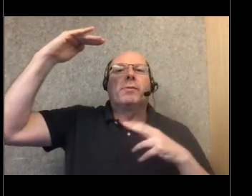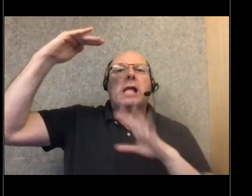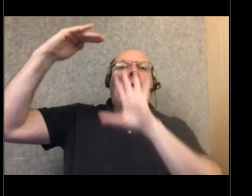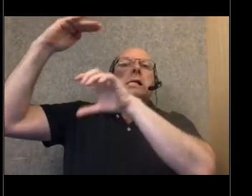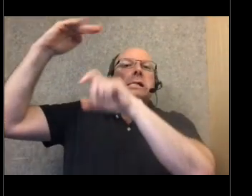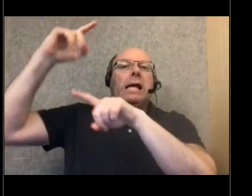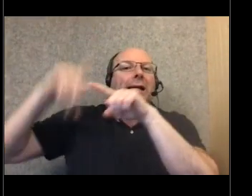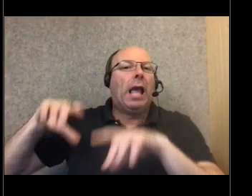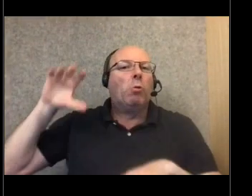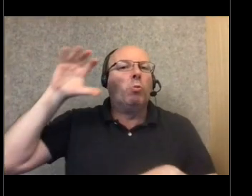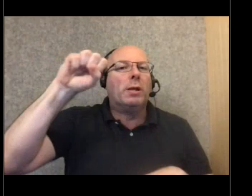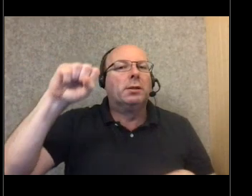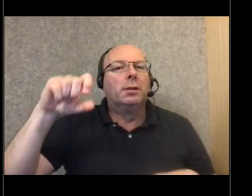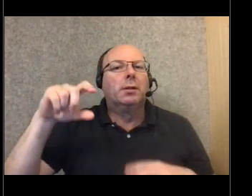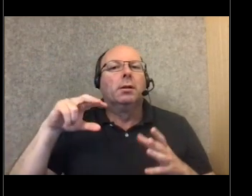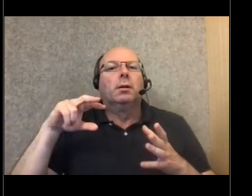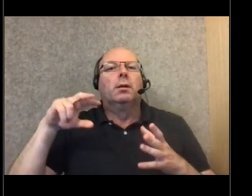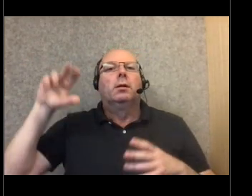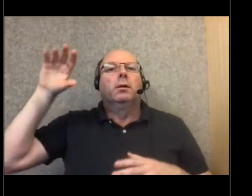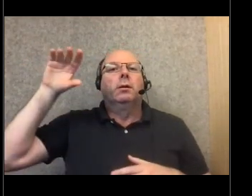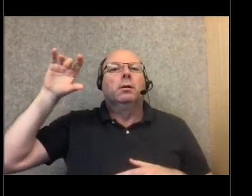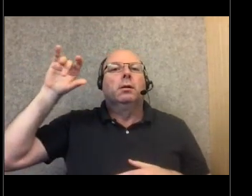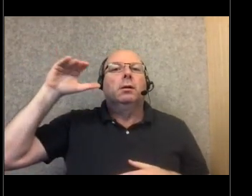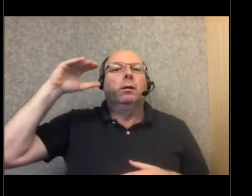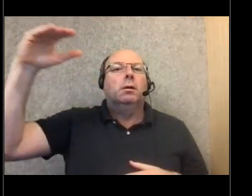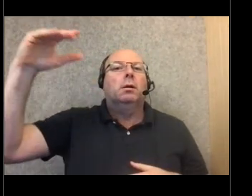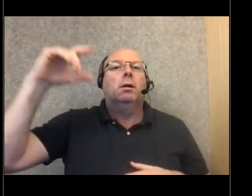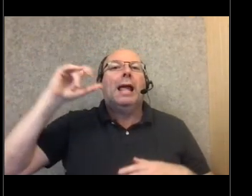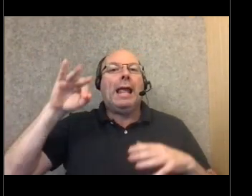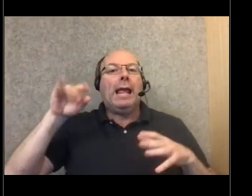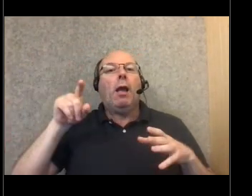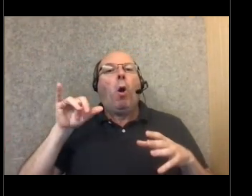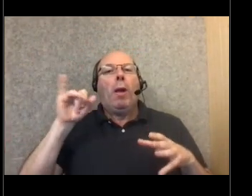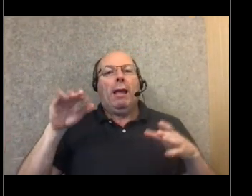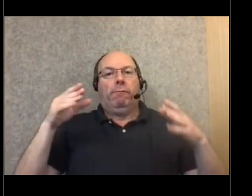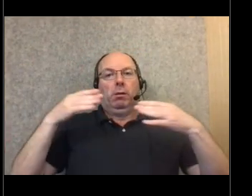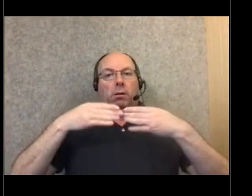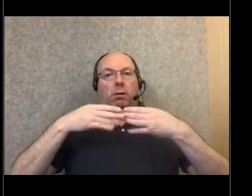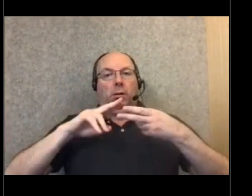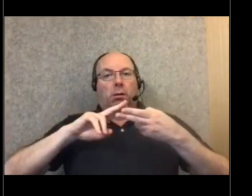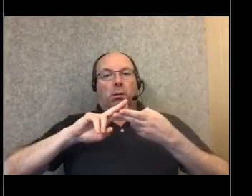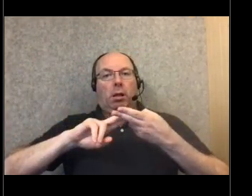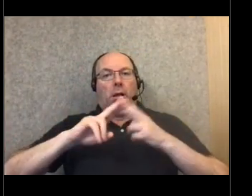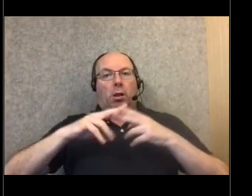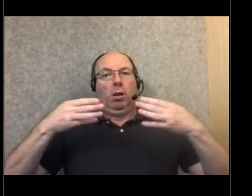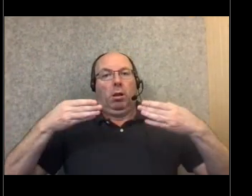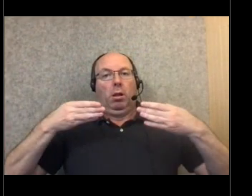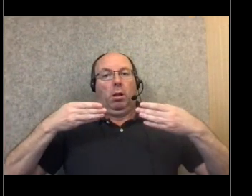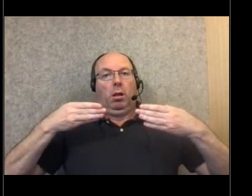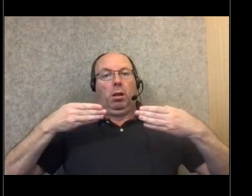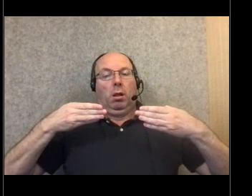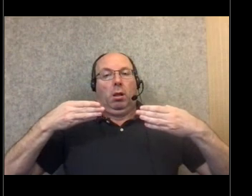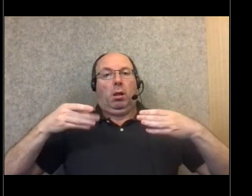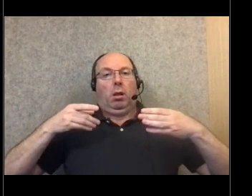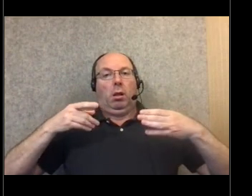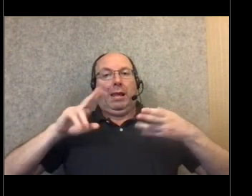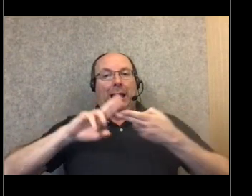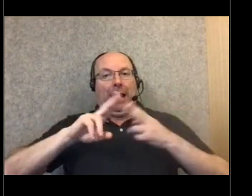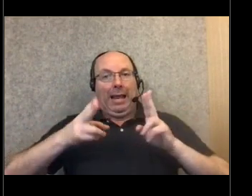will have to wheel into the closet to reach the shelves, and thus the door should provide a